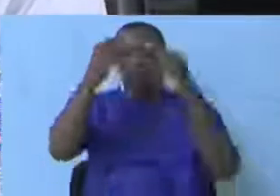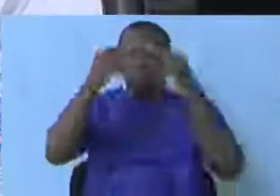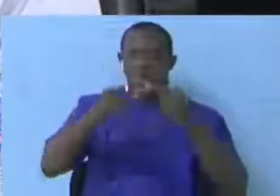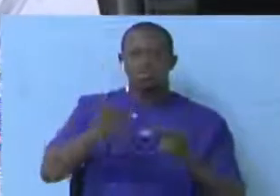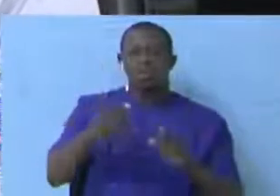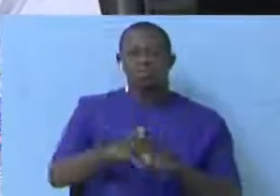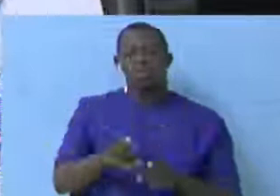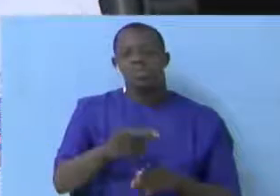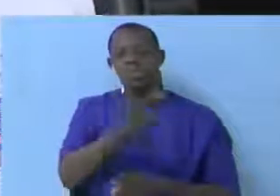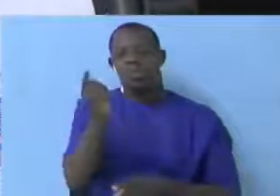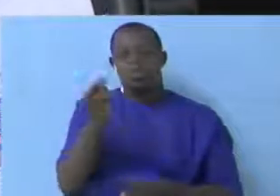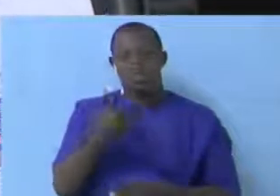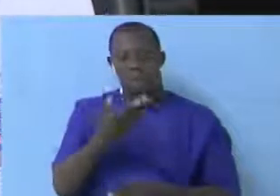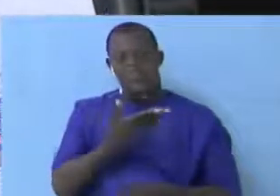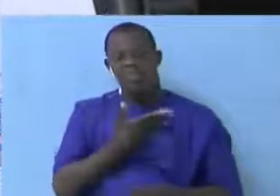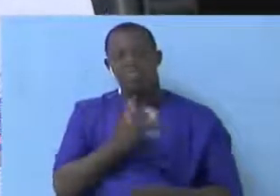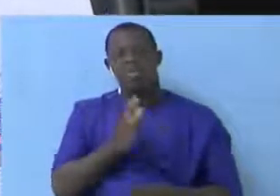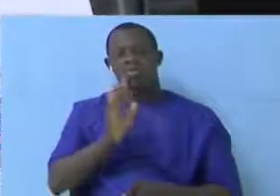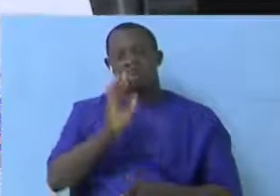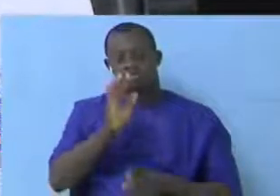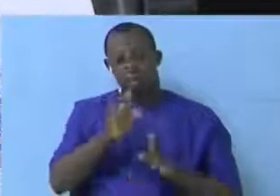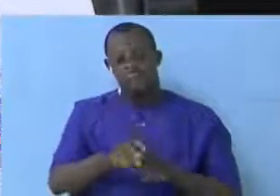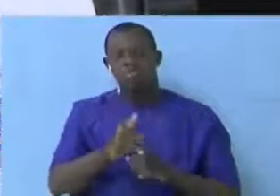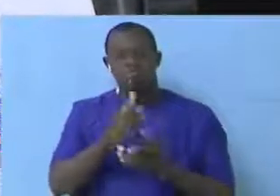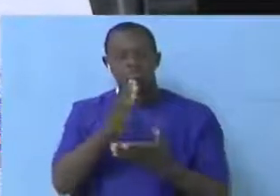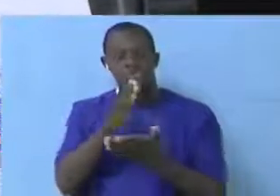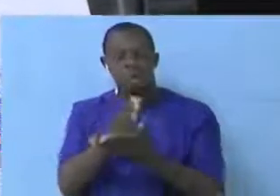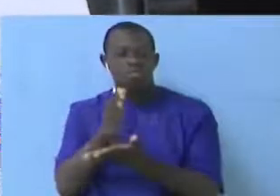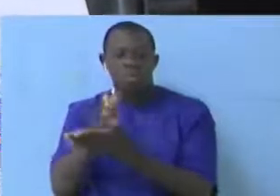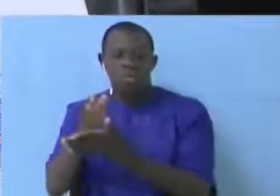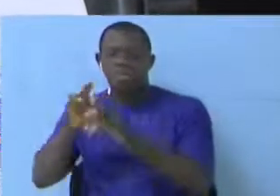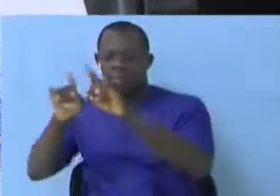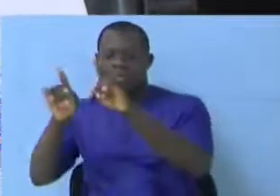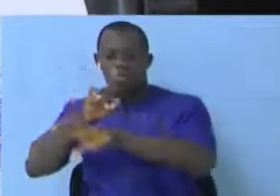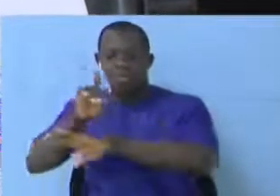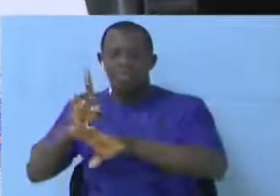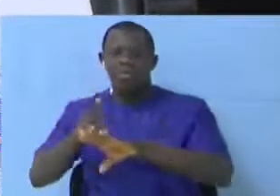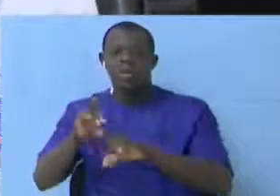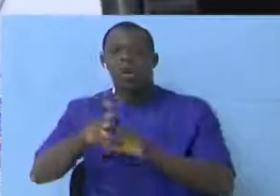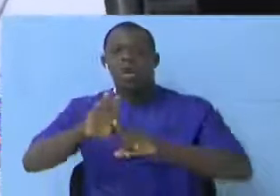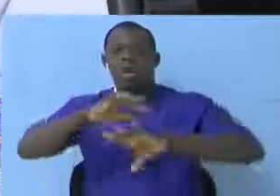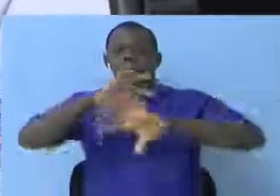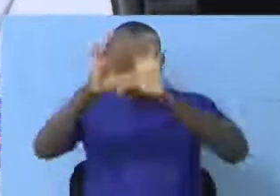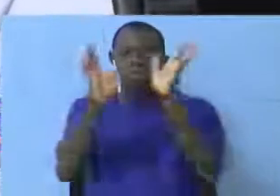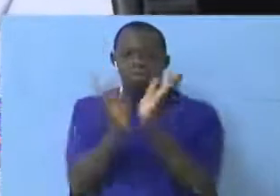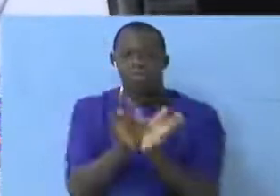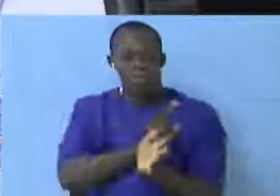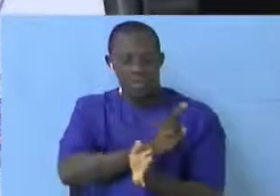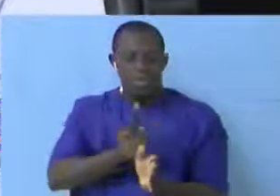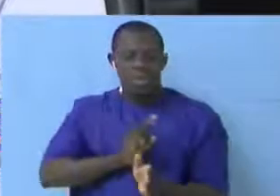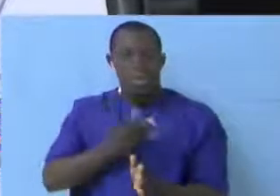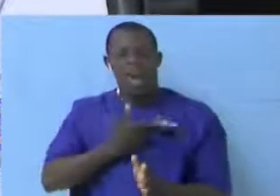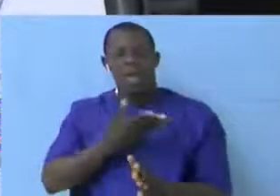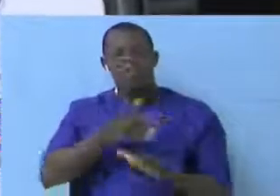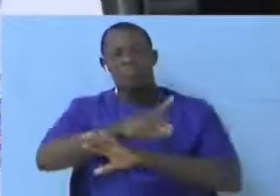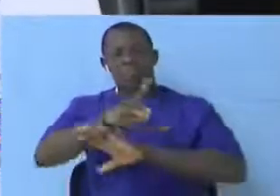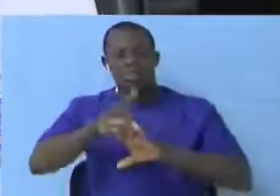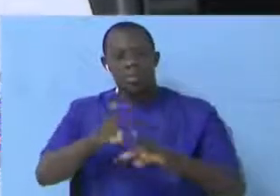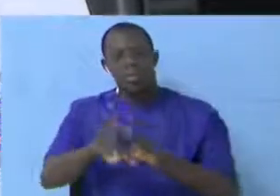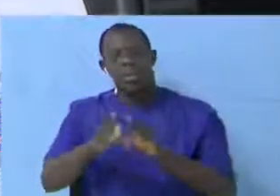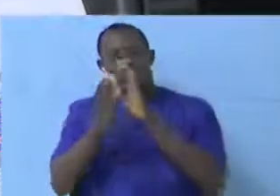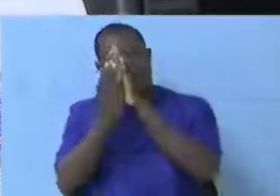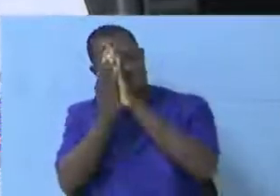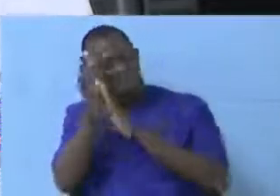soto. but what you have stated, you said all of them, they have place to lie down. Uto ye la dula talulu